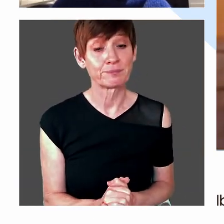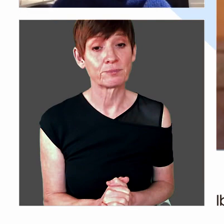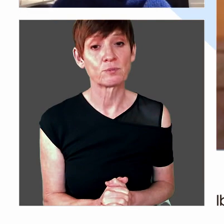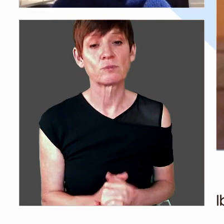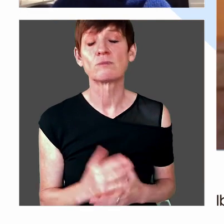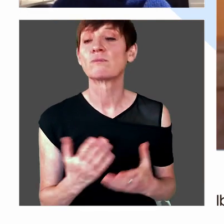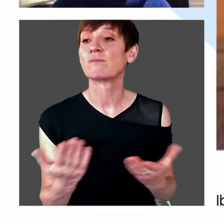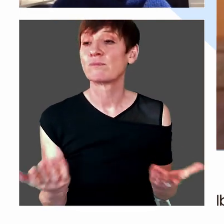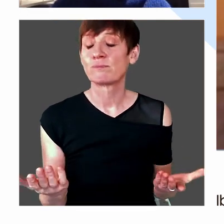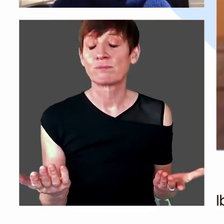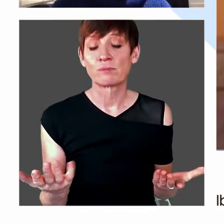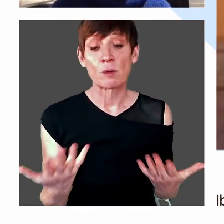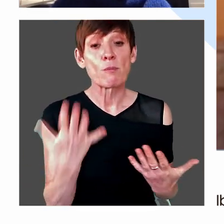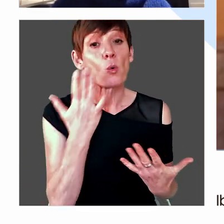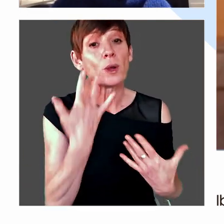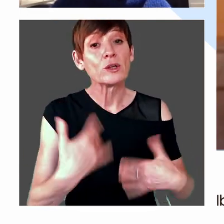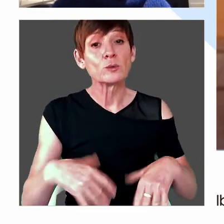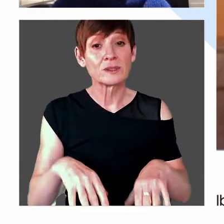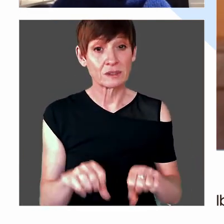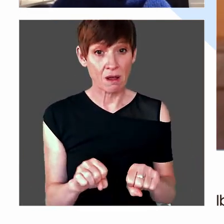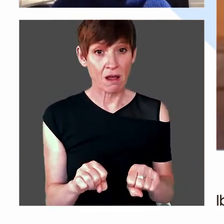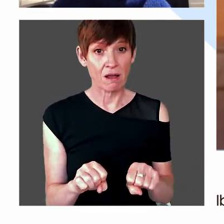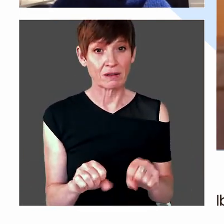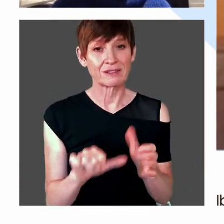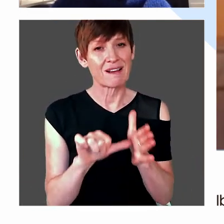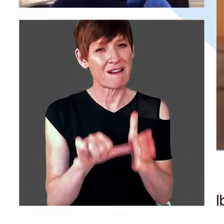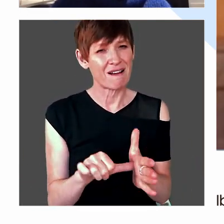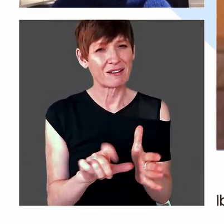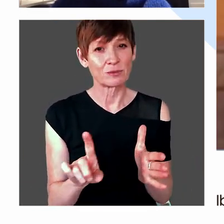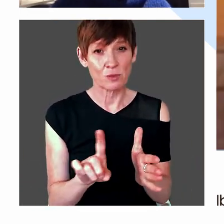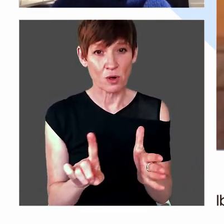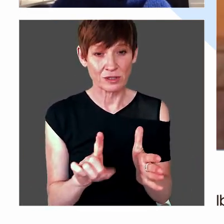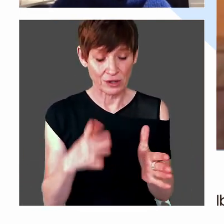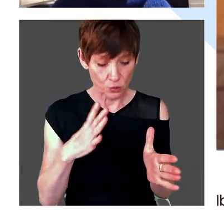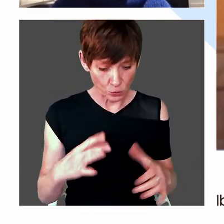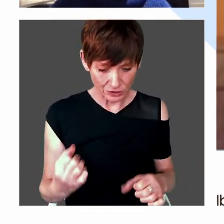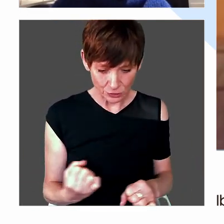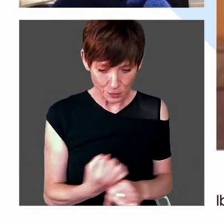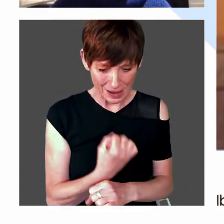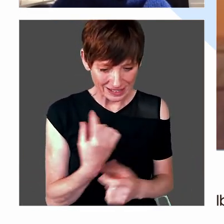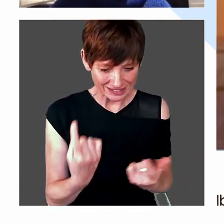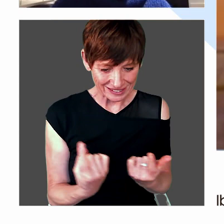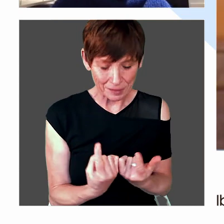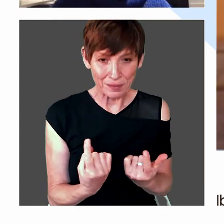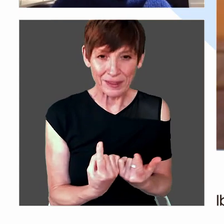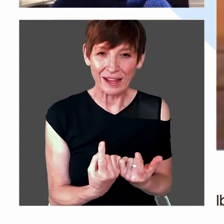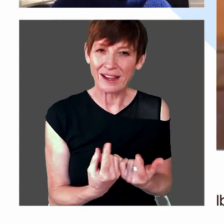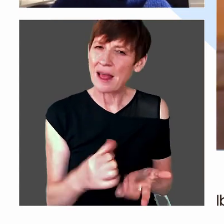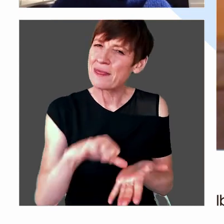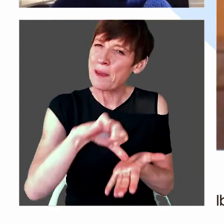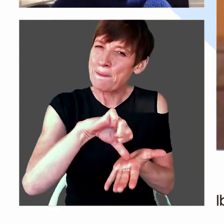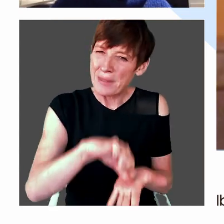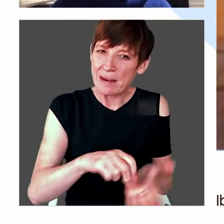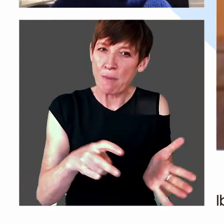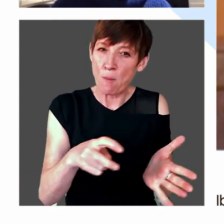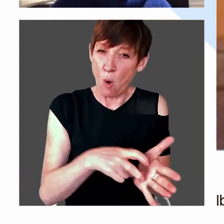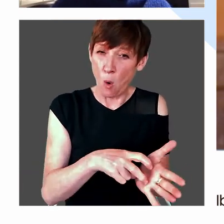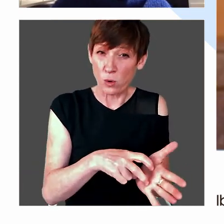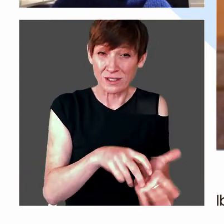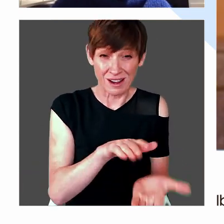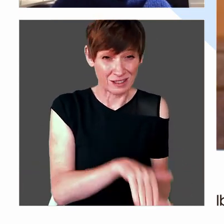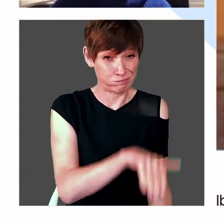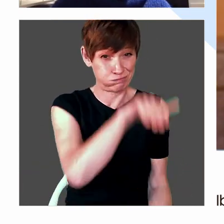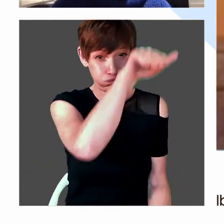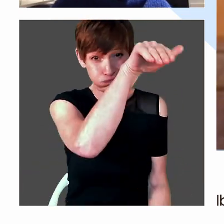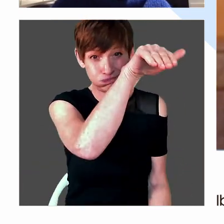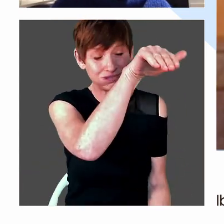the hard thing is when you want to make a product line is the minimum order quantities of